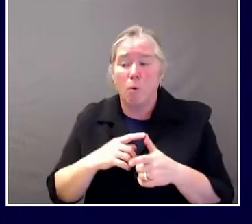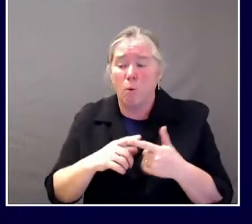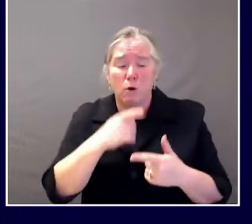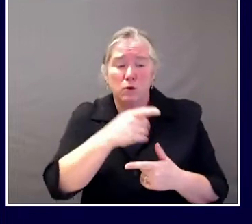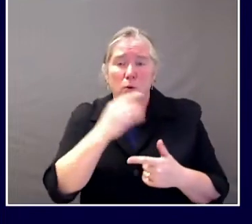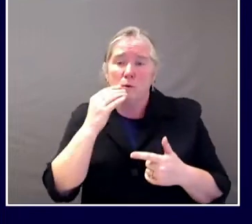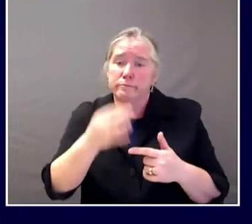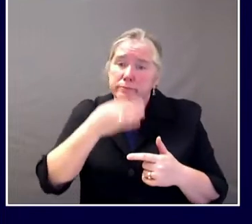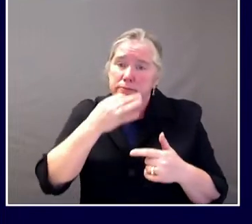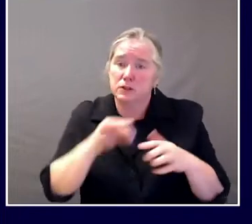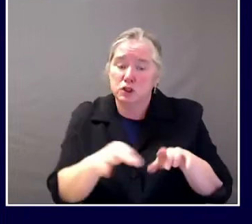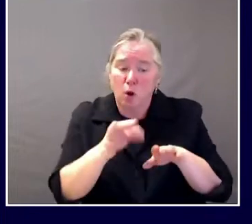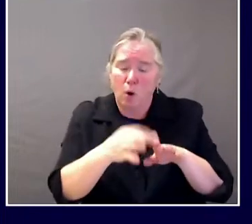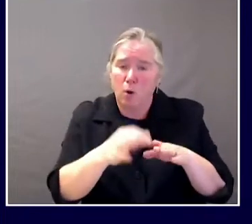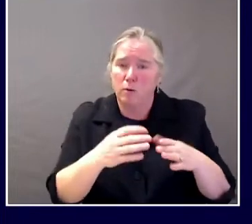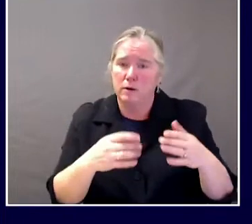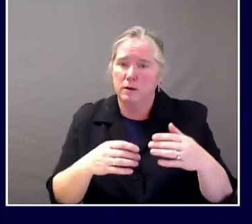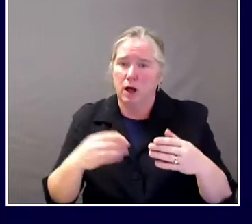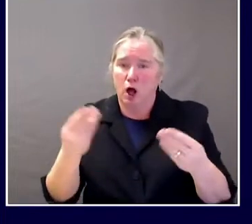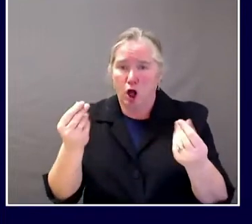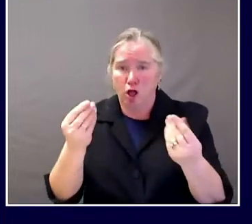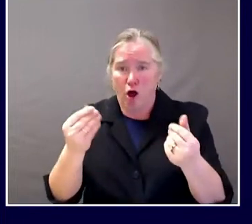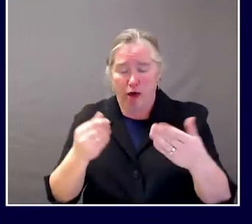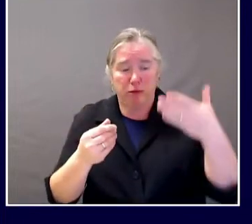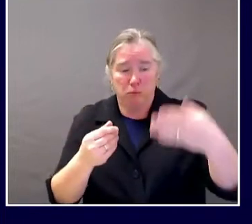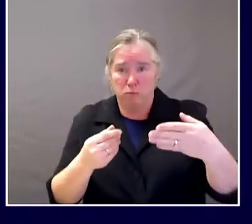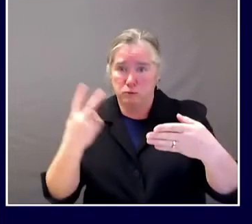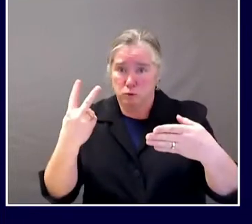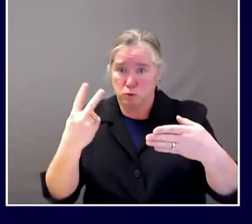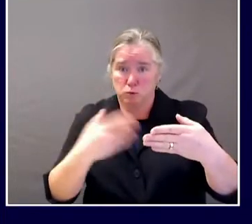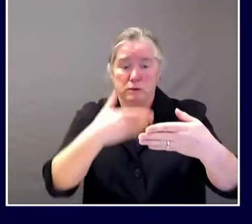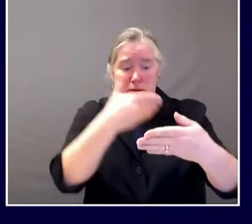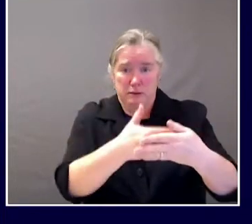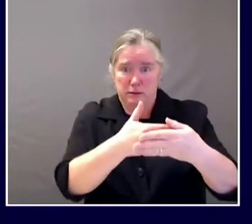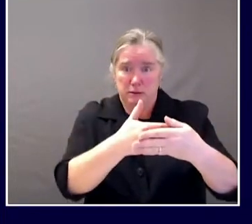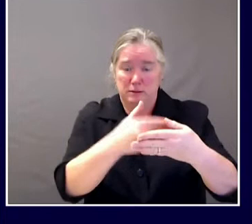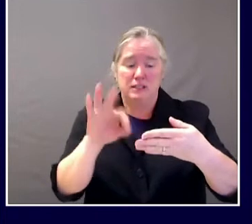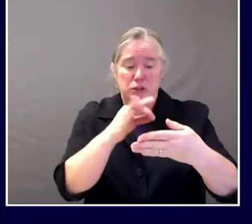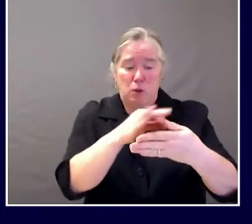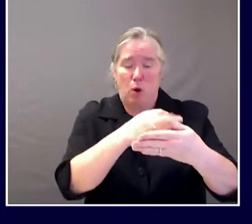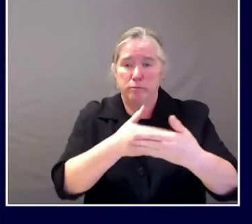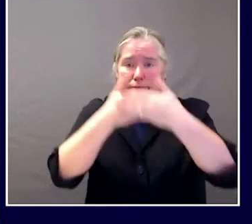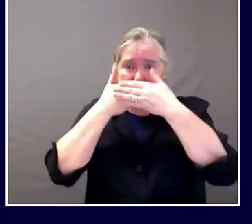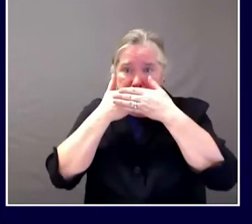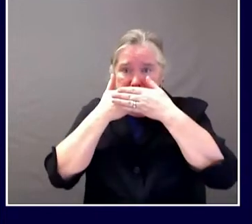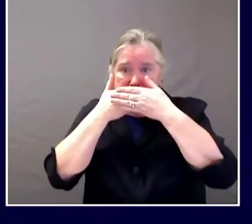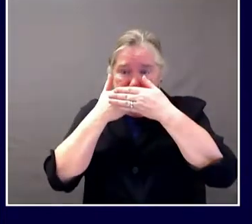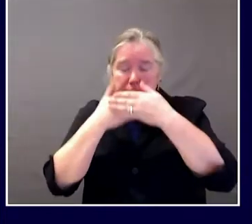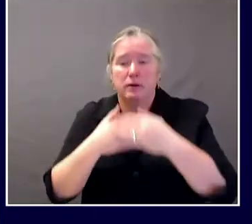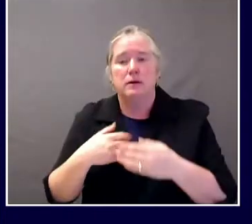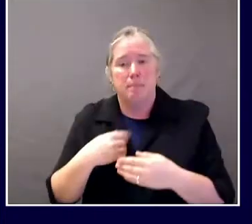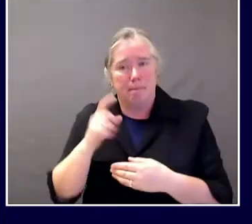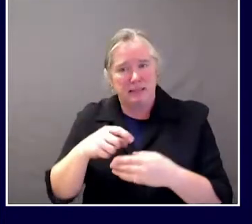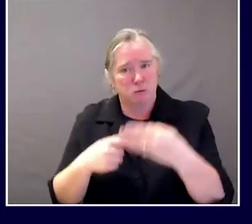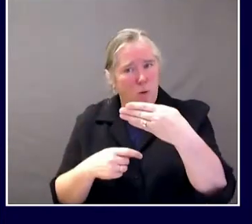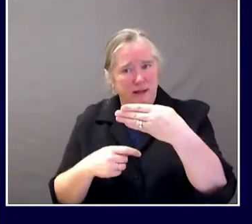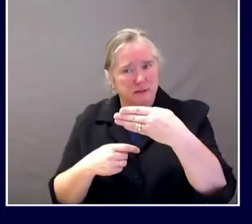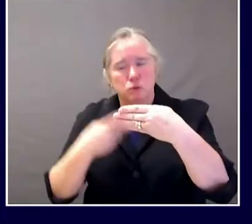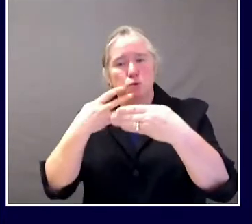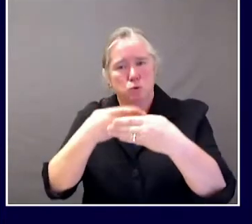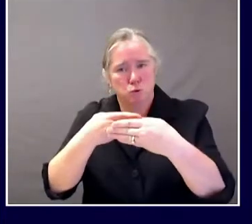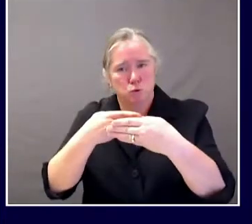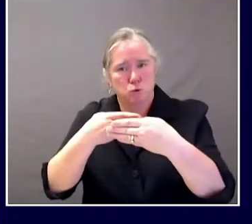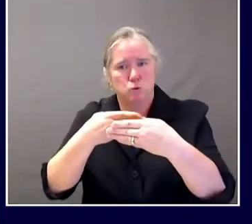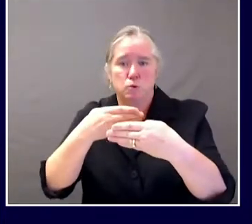stitched together such that they provide multiple barriers. But no, based on the data that we've got, something that is see-through,